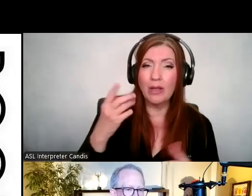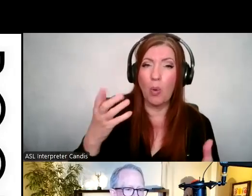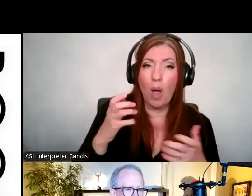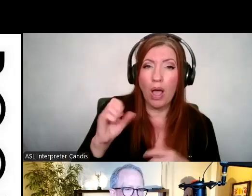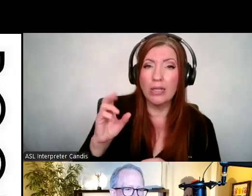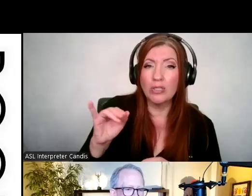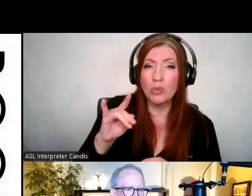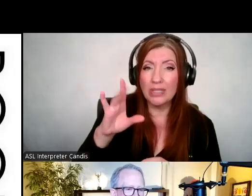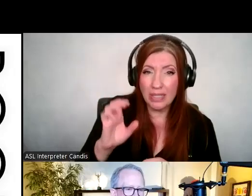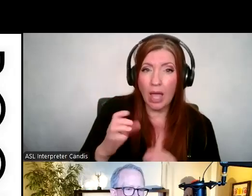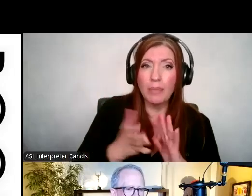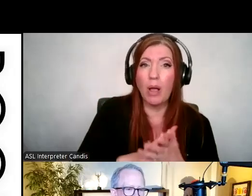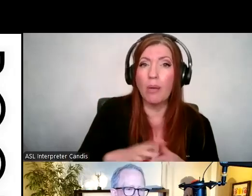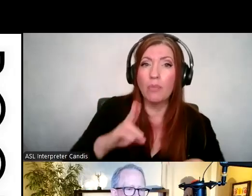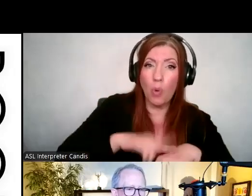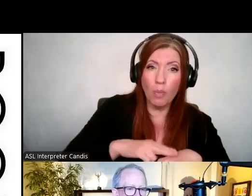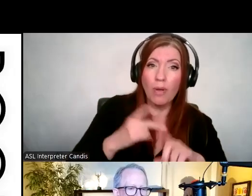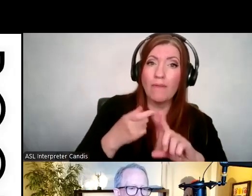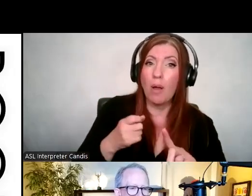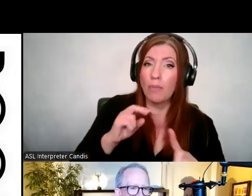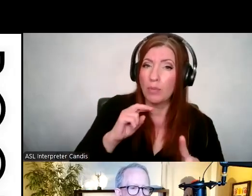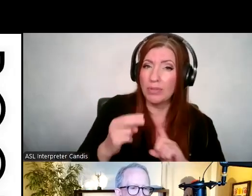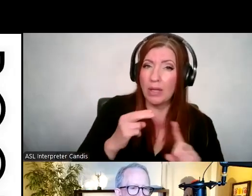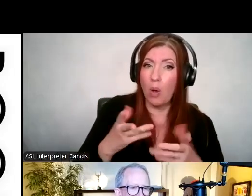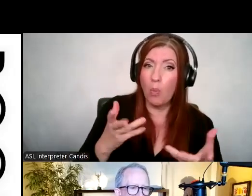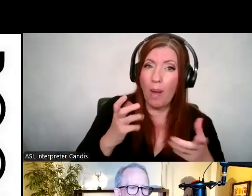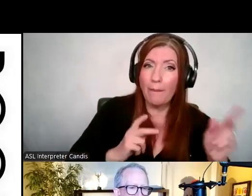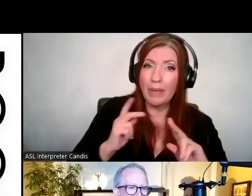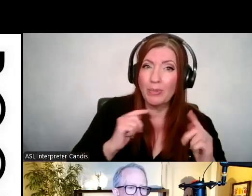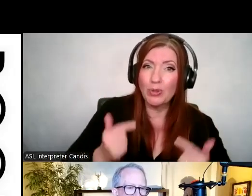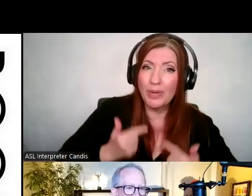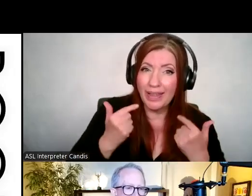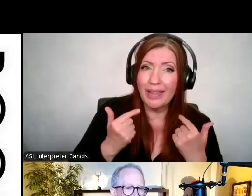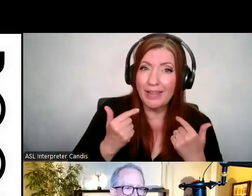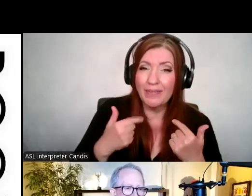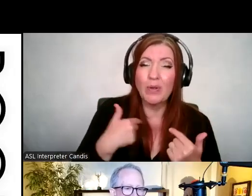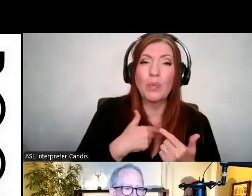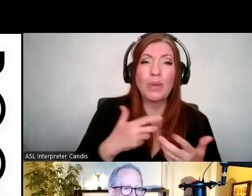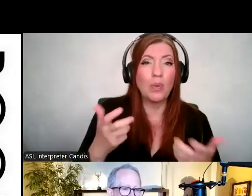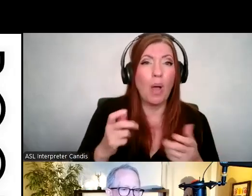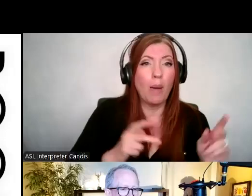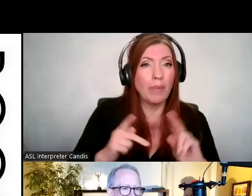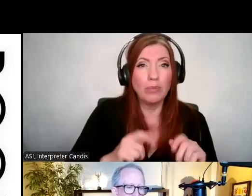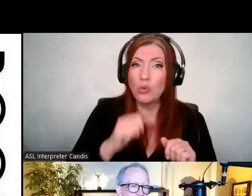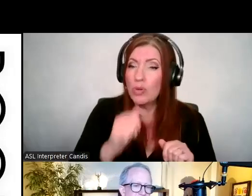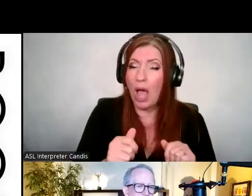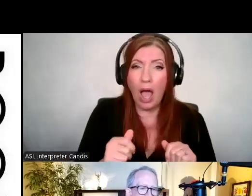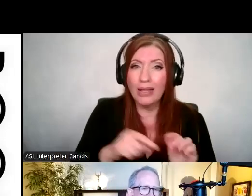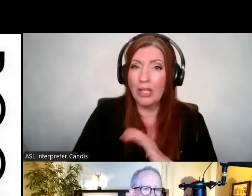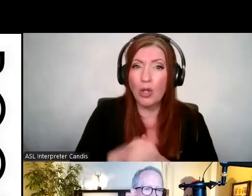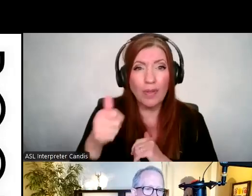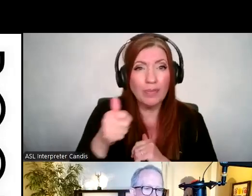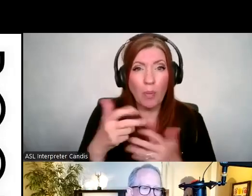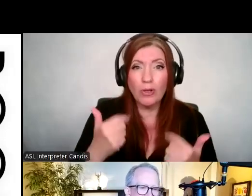suicide from the perspective that we want people to live. We want them to not kill themselves, to